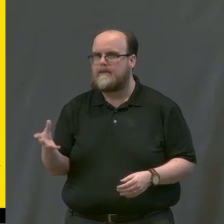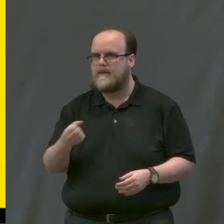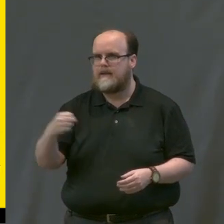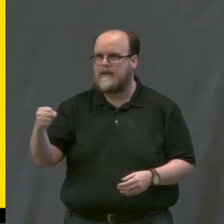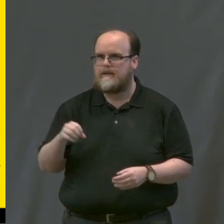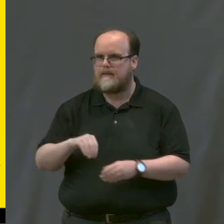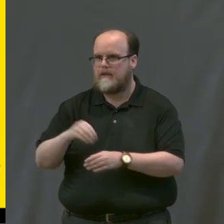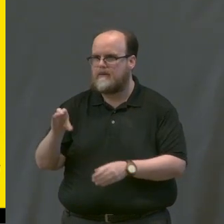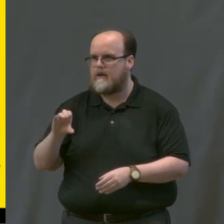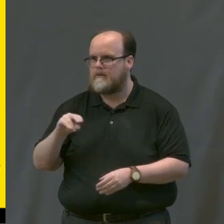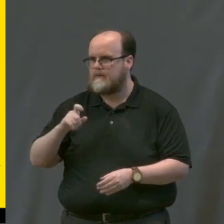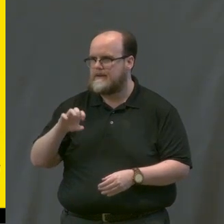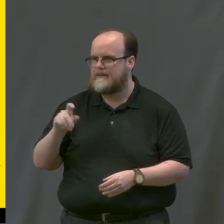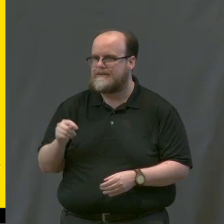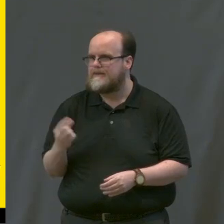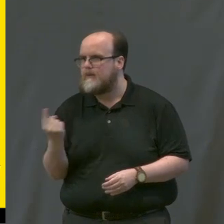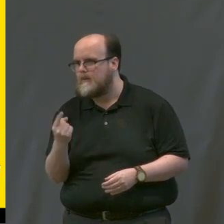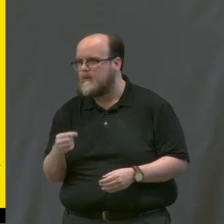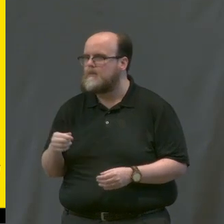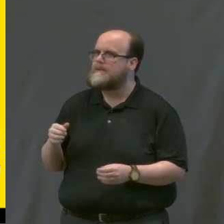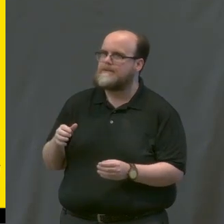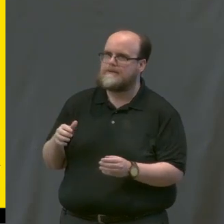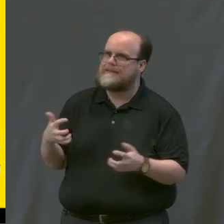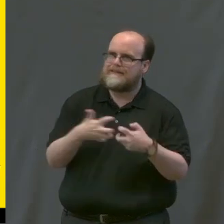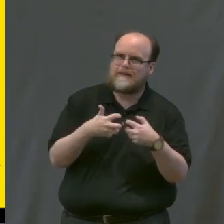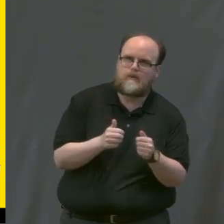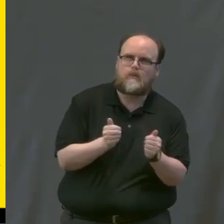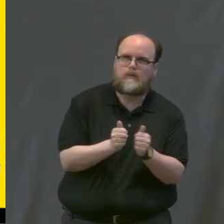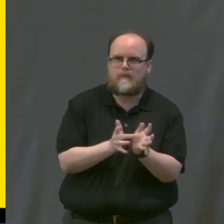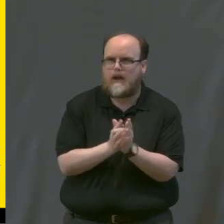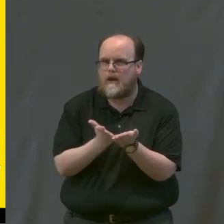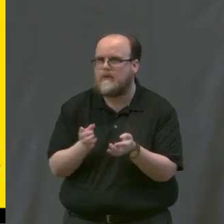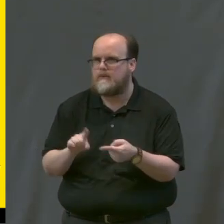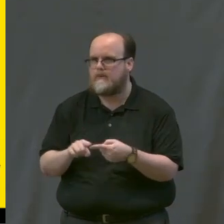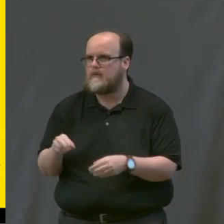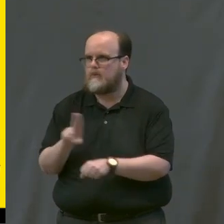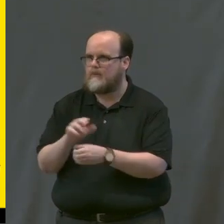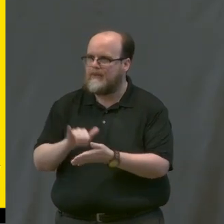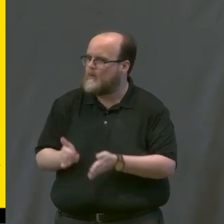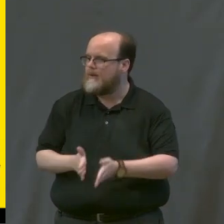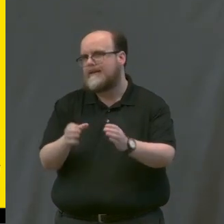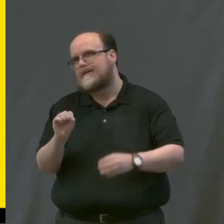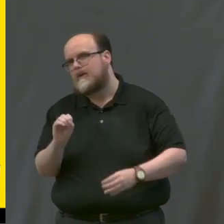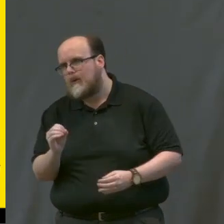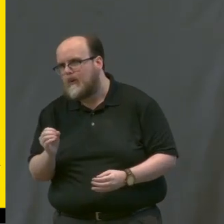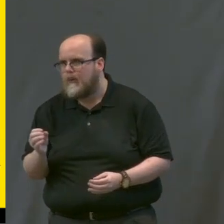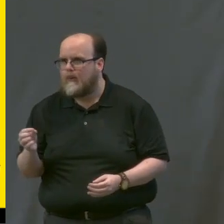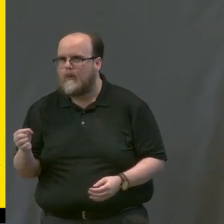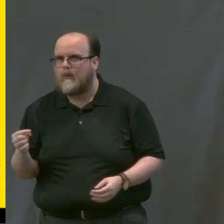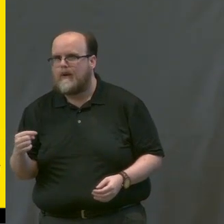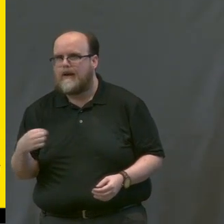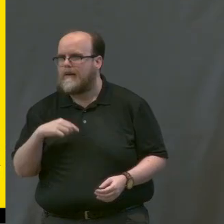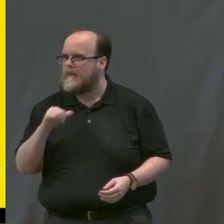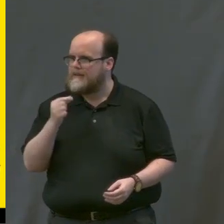just stand alone? They're scriptural. The meaning is scriptural. It's consistent with the rest of the Bible. So I'm not going to say yes or